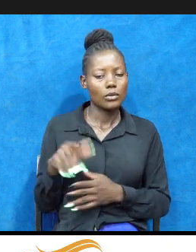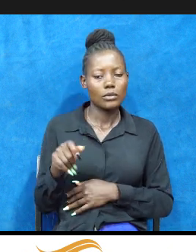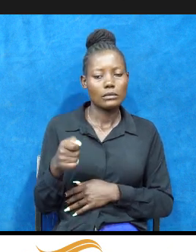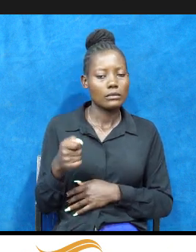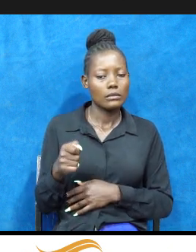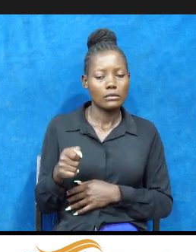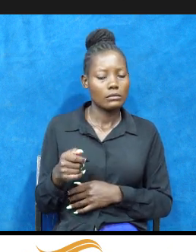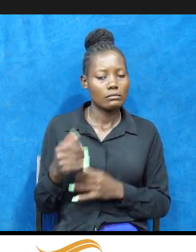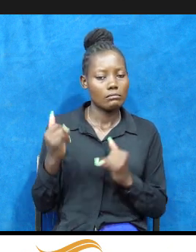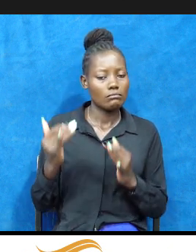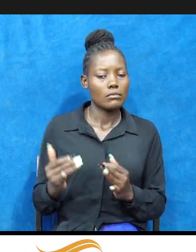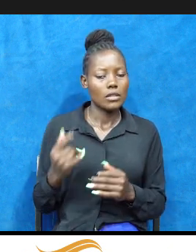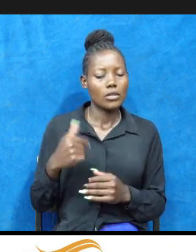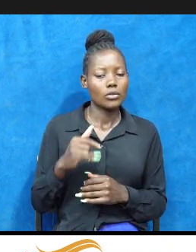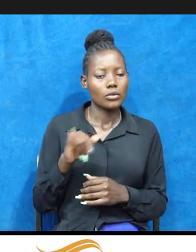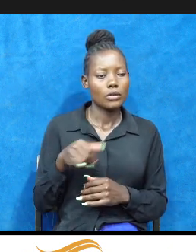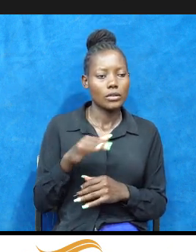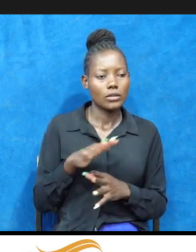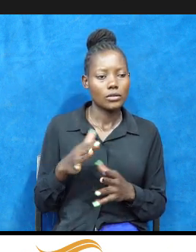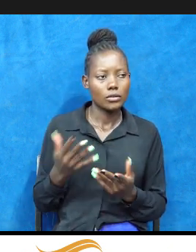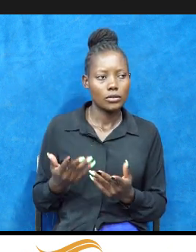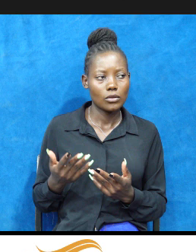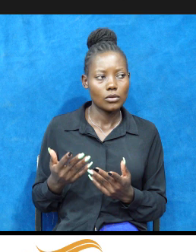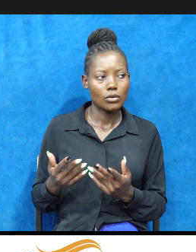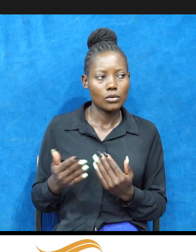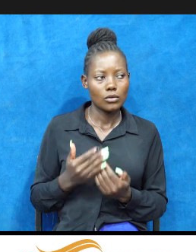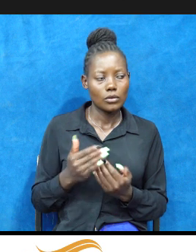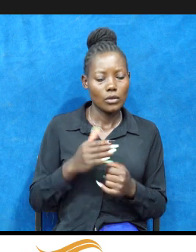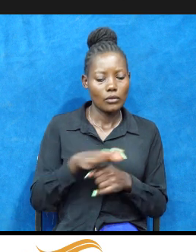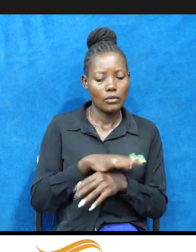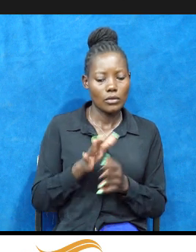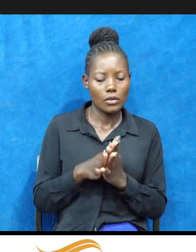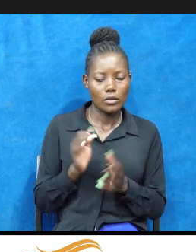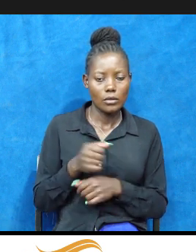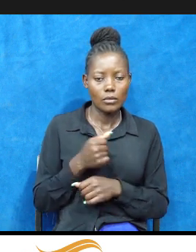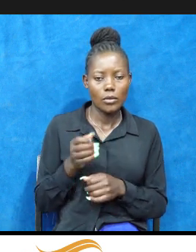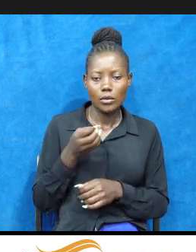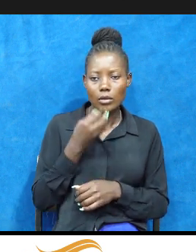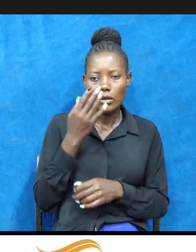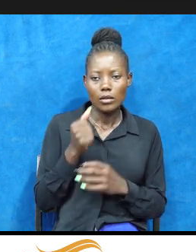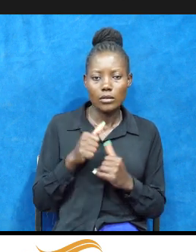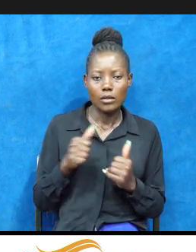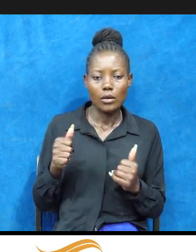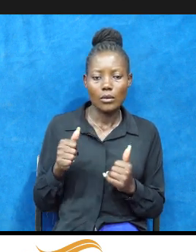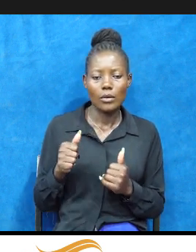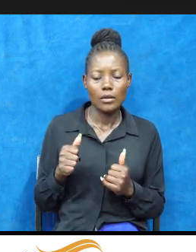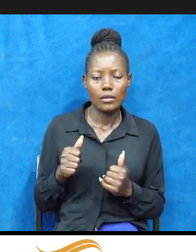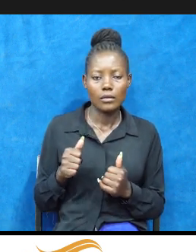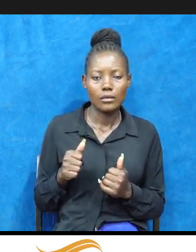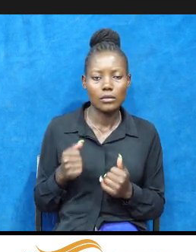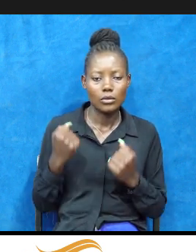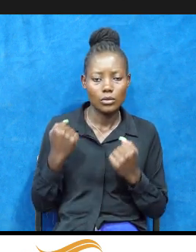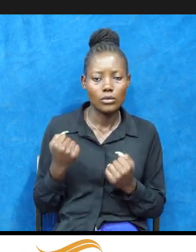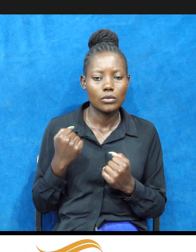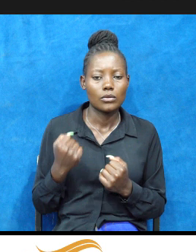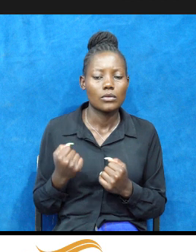a weight room and their nervous system just cannot respond at a rate that allows them to exhibit their